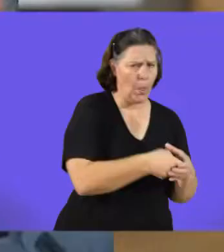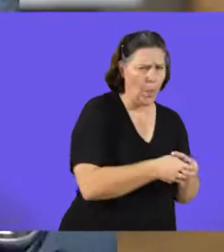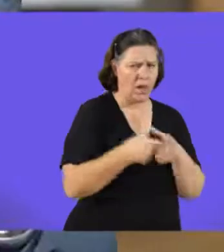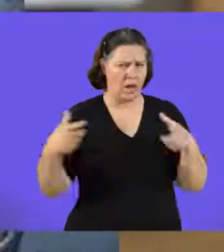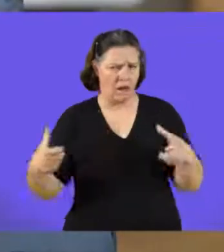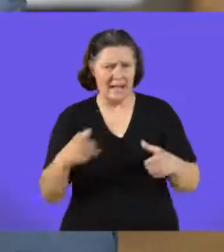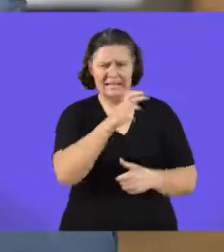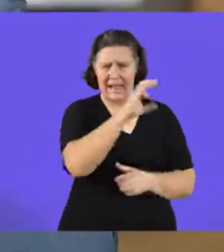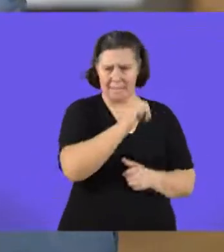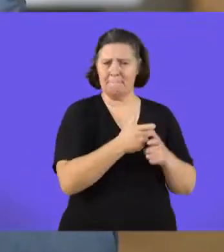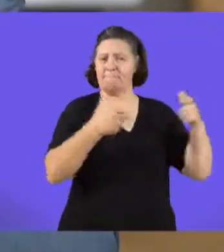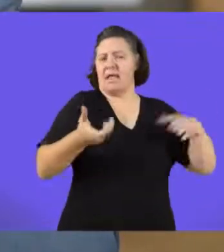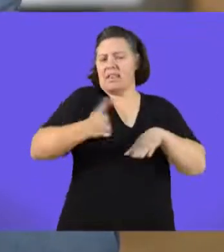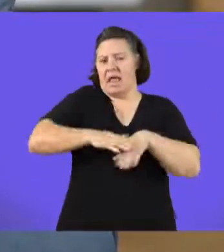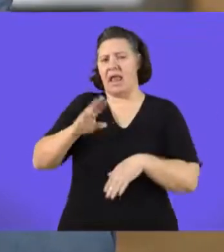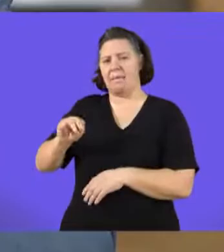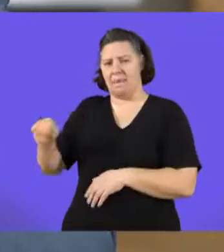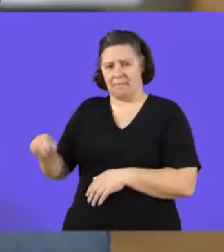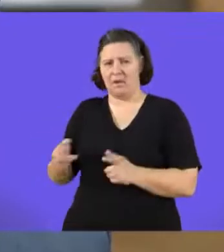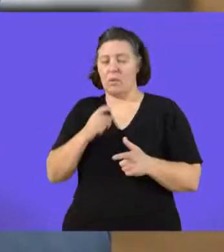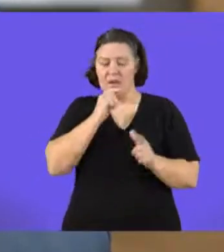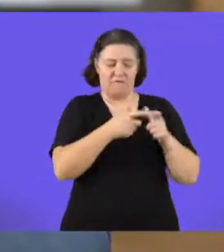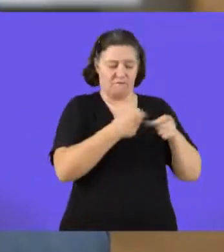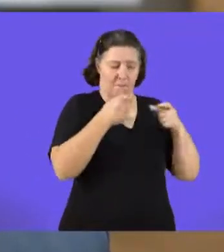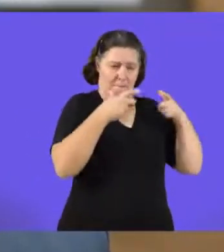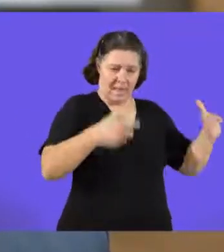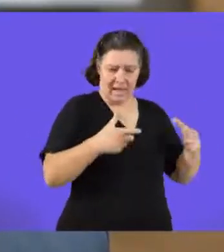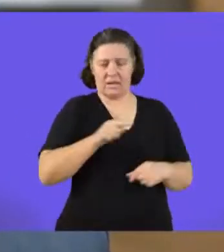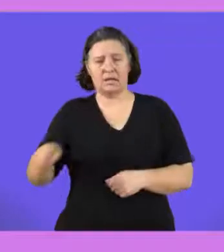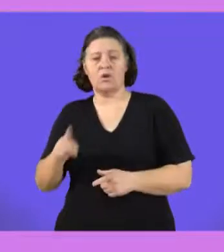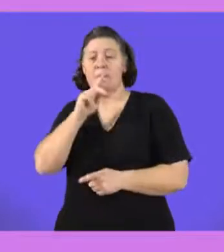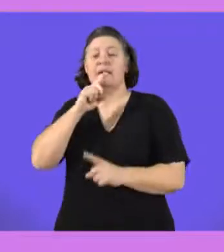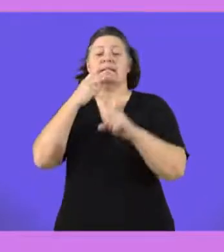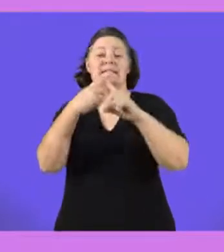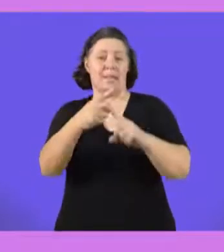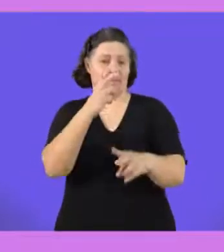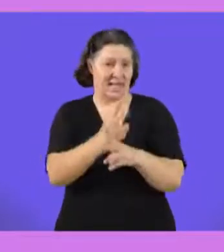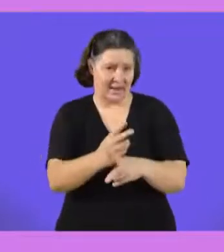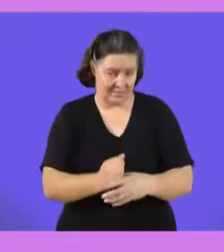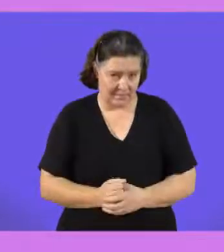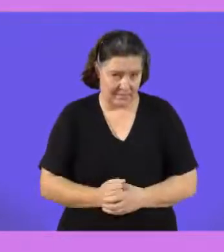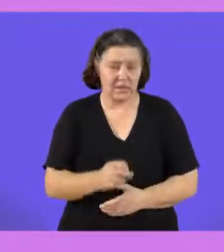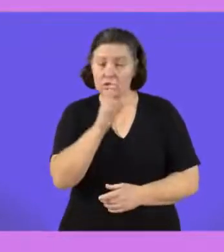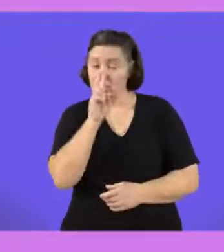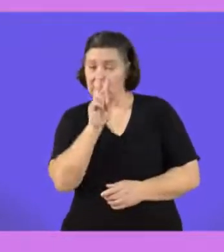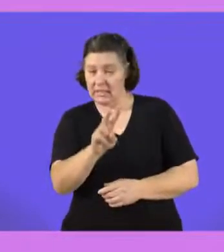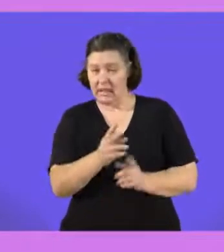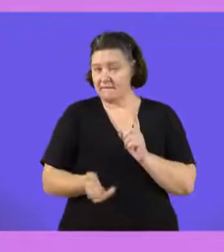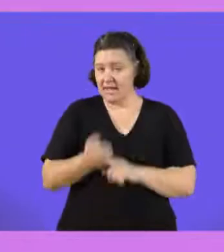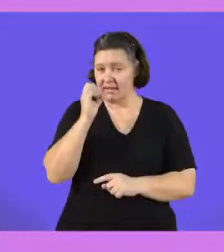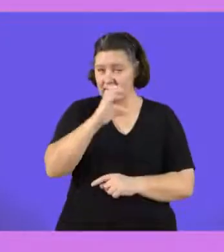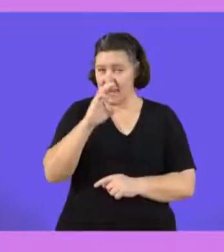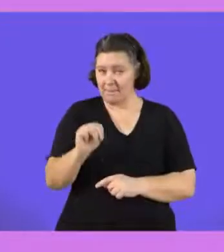small, small to big. Centimeters definitely bigger than millimeters. So therefore, if I go here, I'll have to multiply. So I